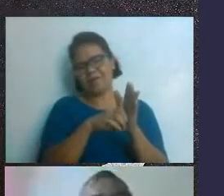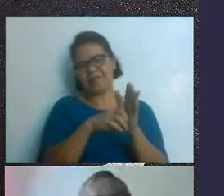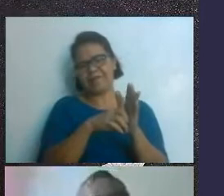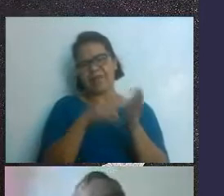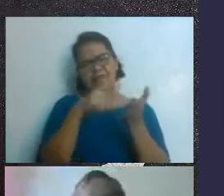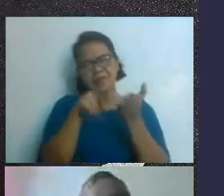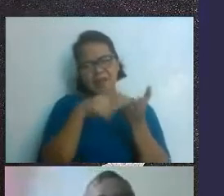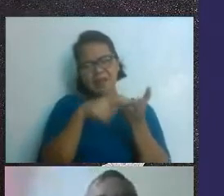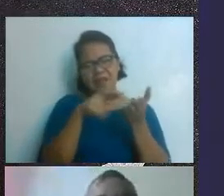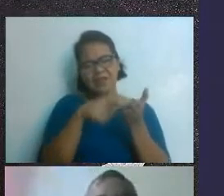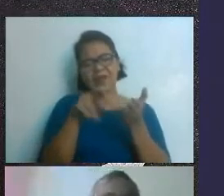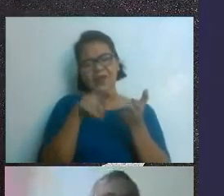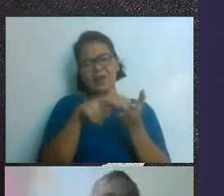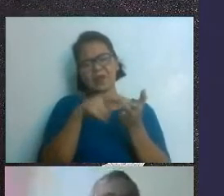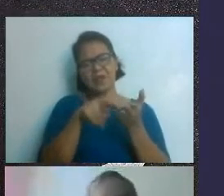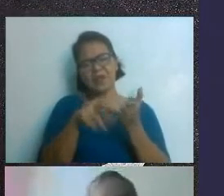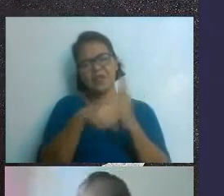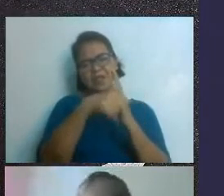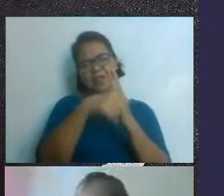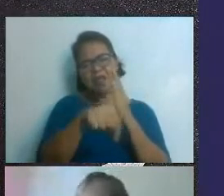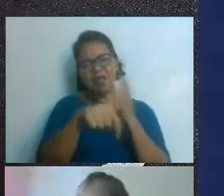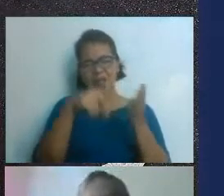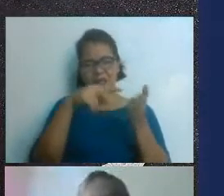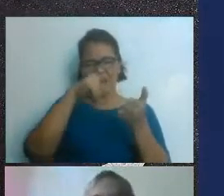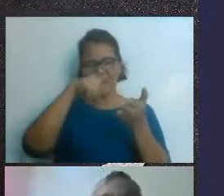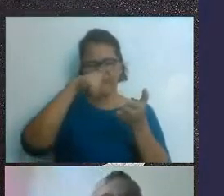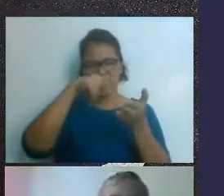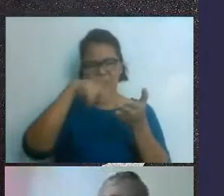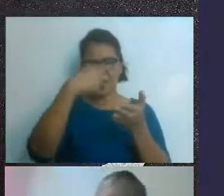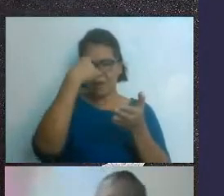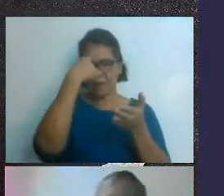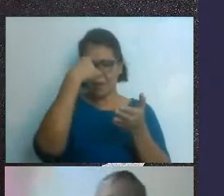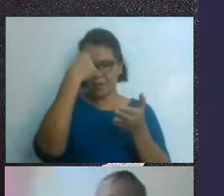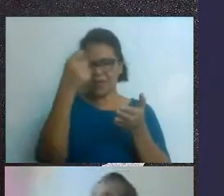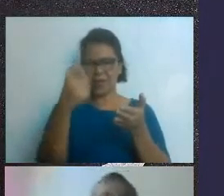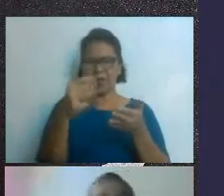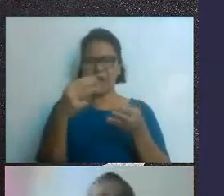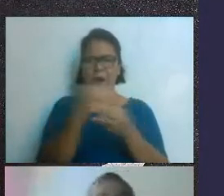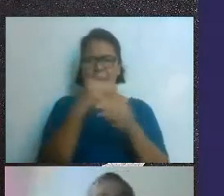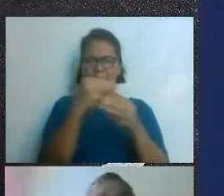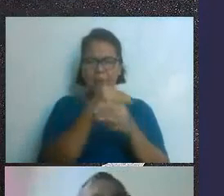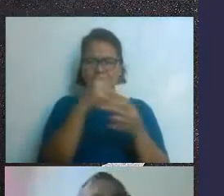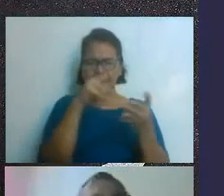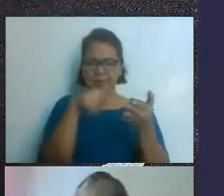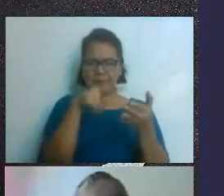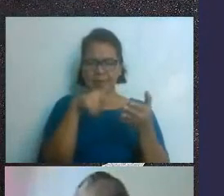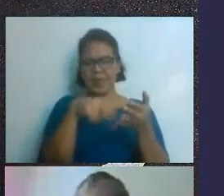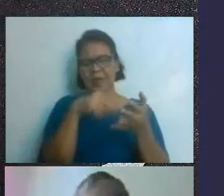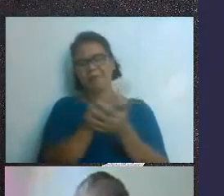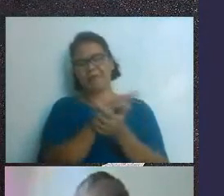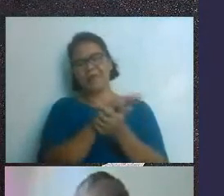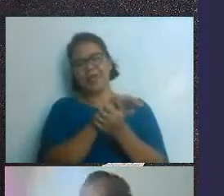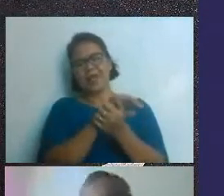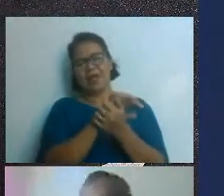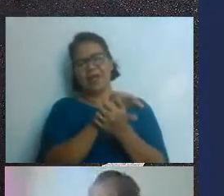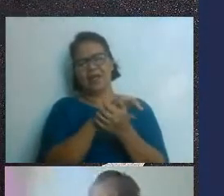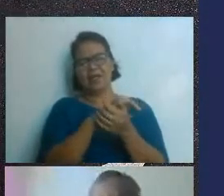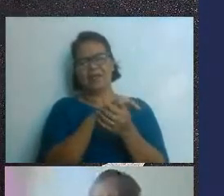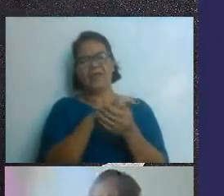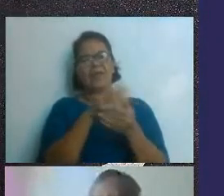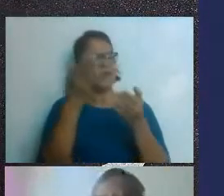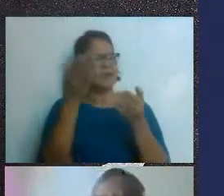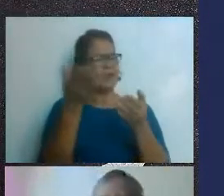reading comprehension, writing, map reading, hypothesis testing. Kahit tapos na yung